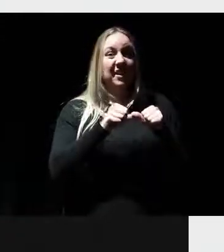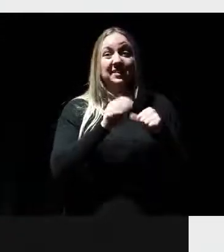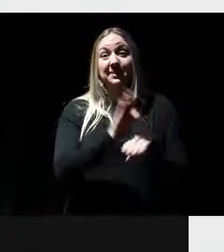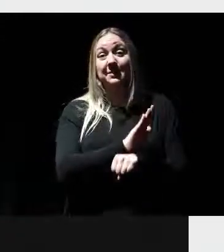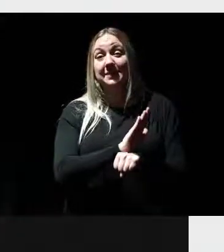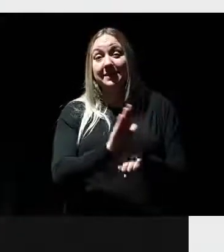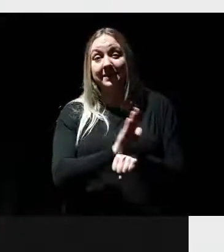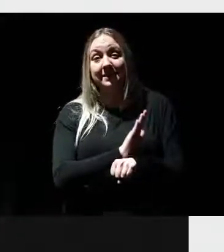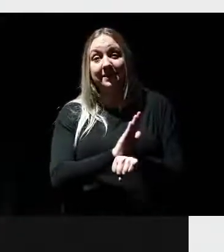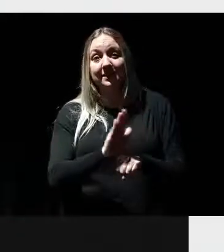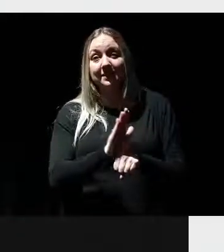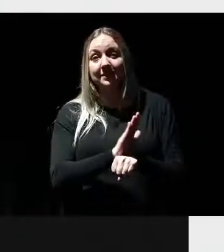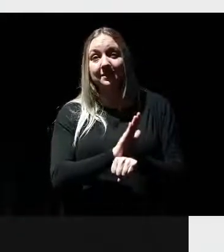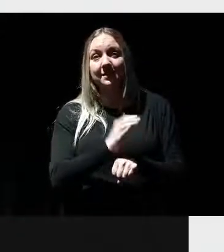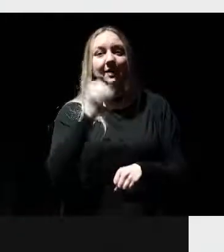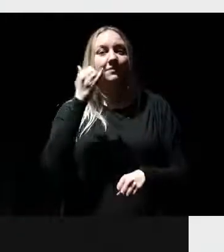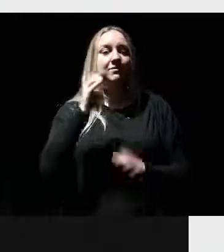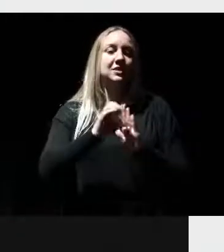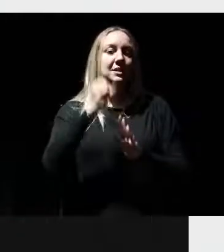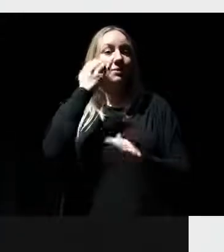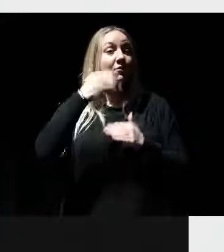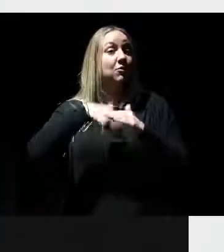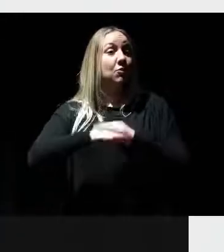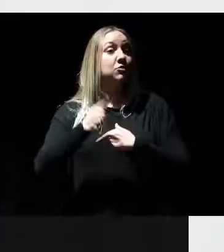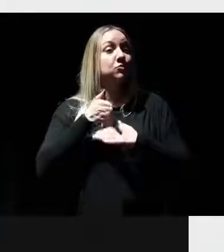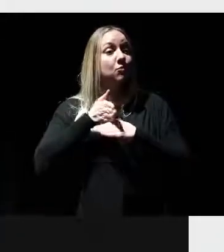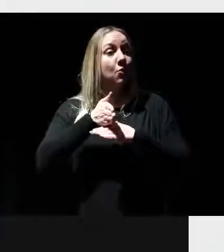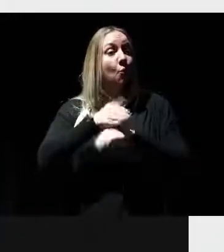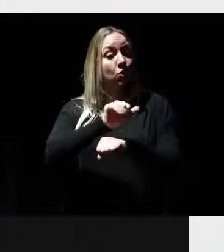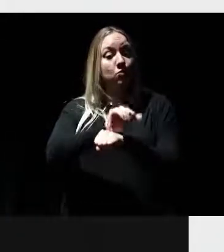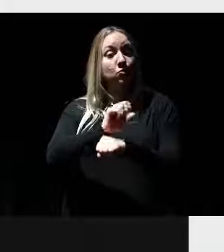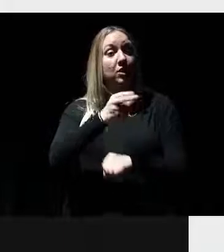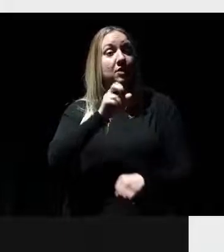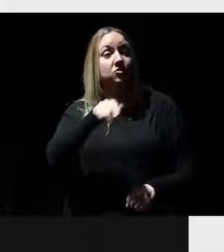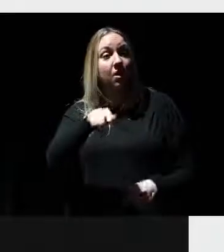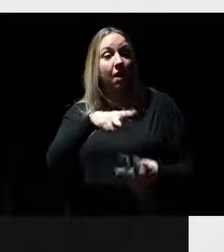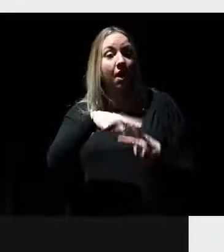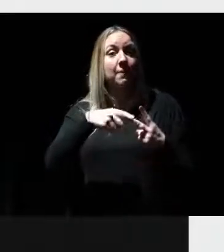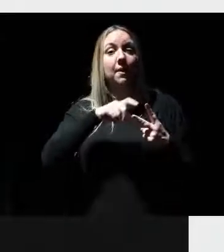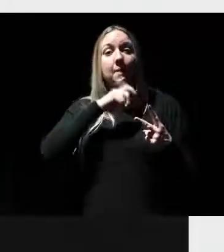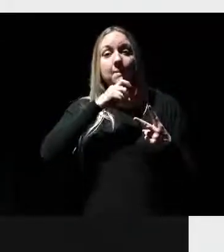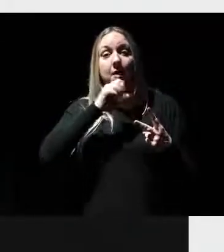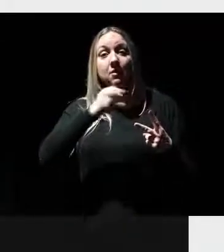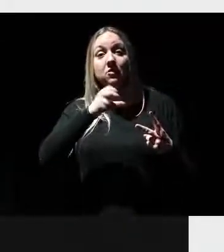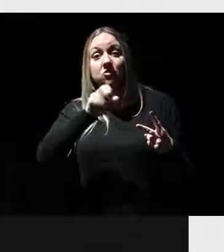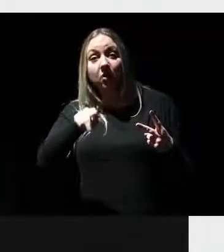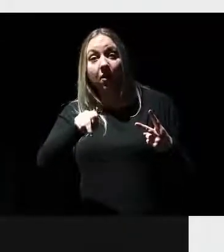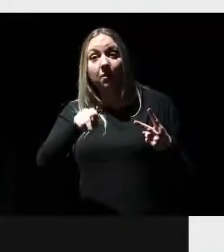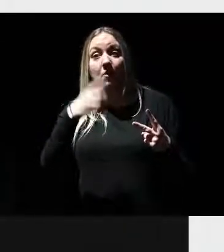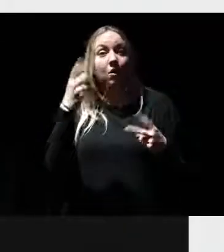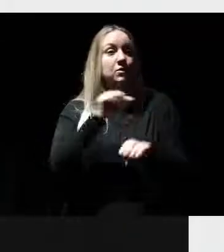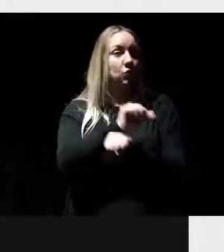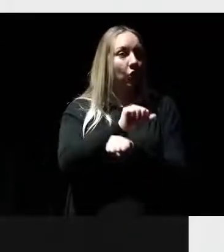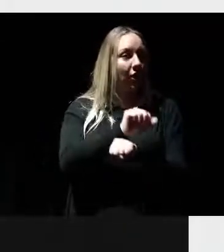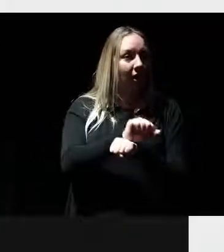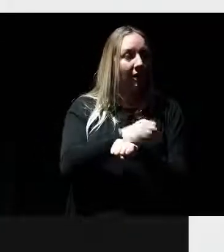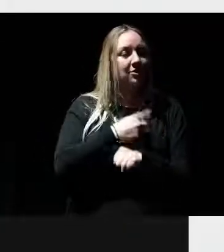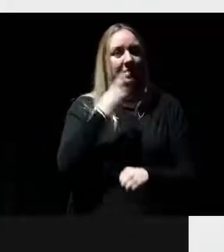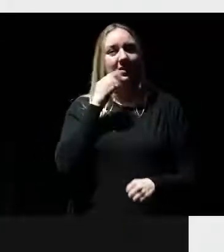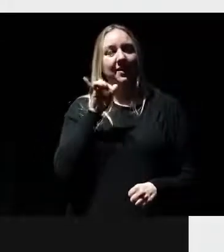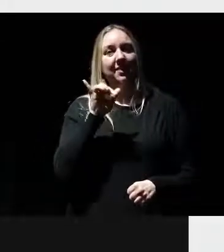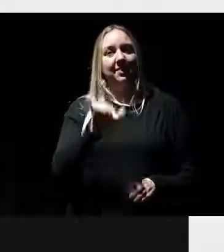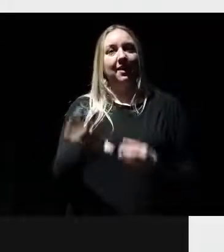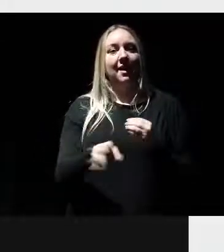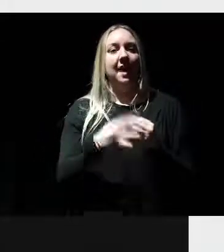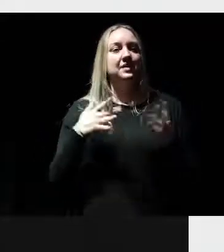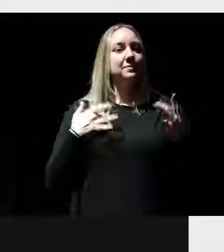instance, if you walk into a shop, a wood shop or a metal shop, which I think brings a liveliness to the work.